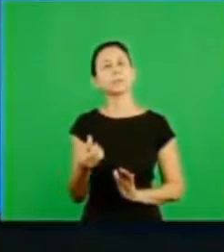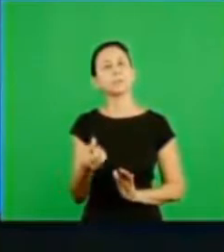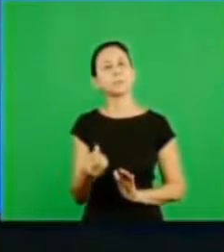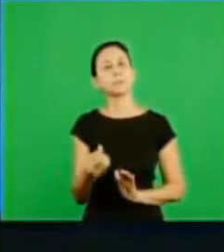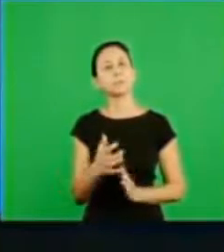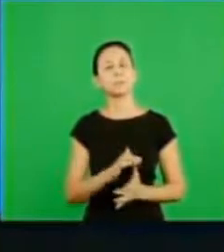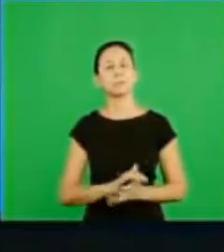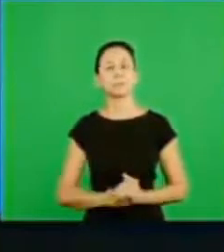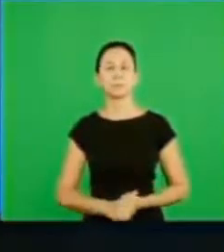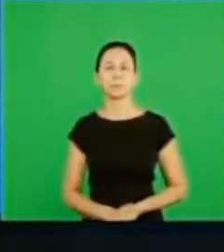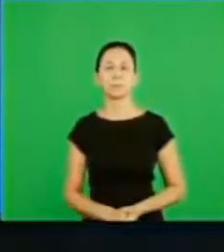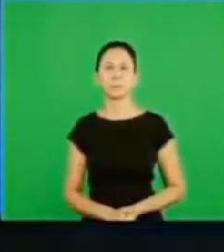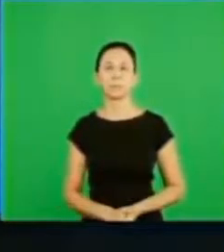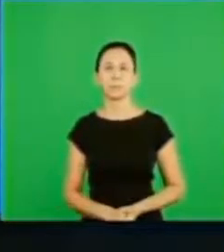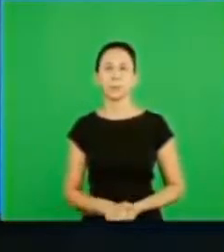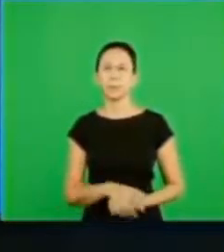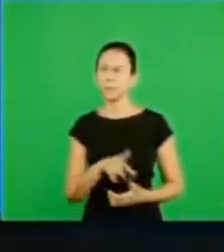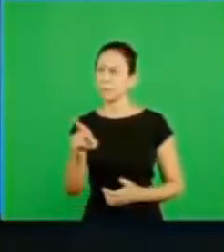Sophoniah chapter